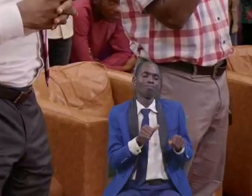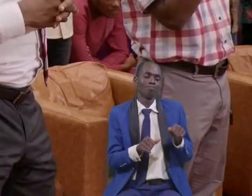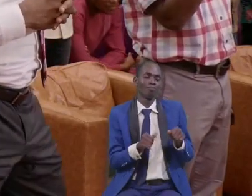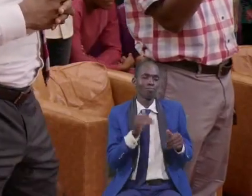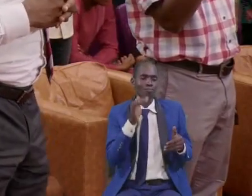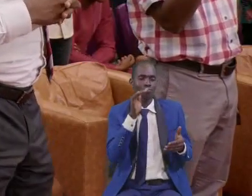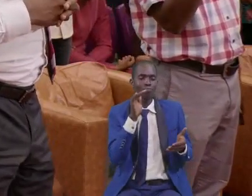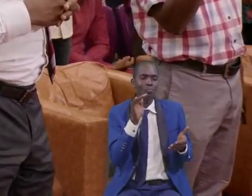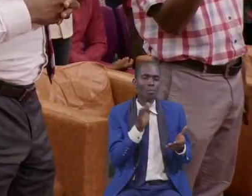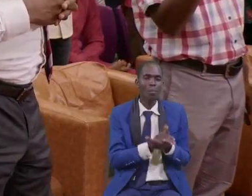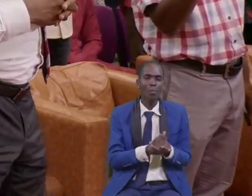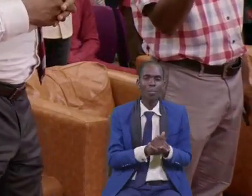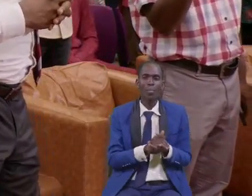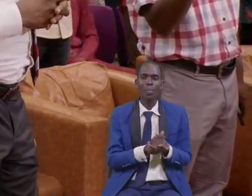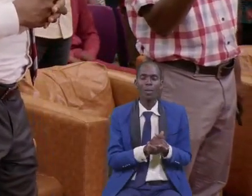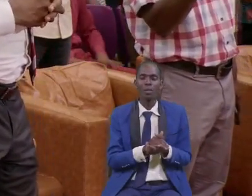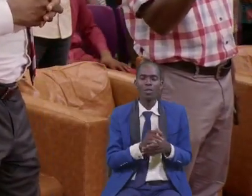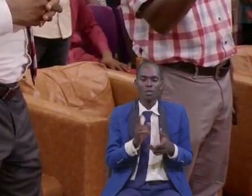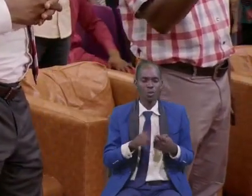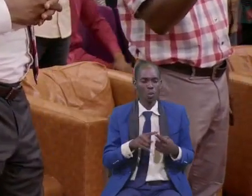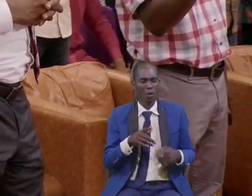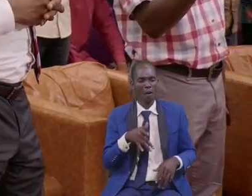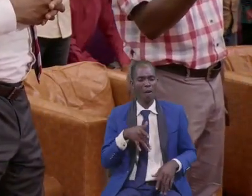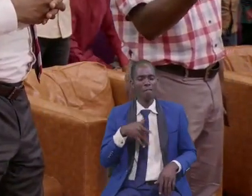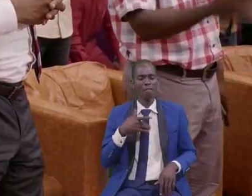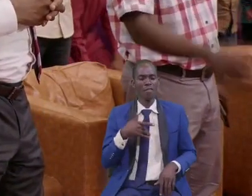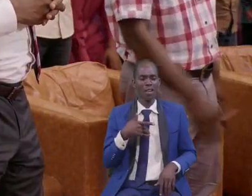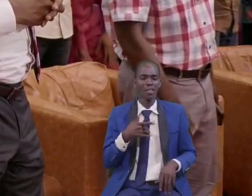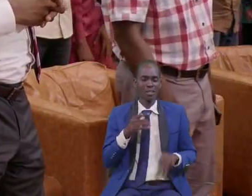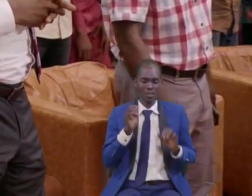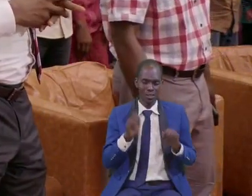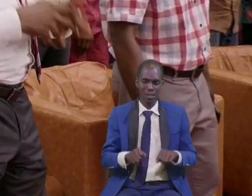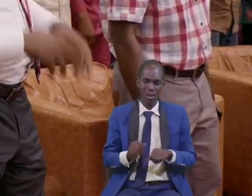to feel she can make you cry.